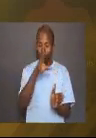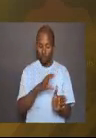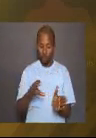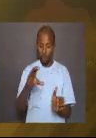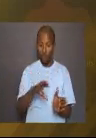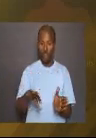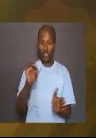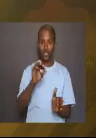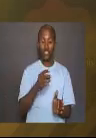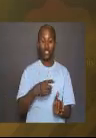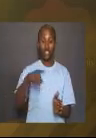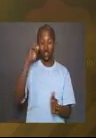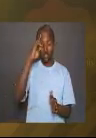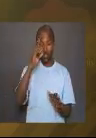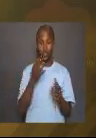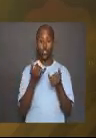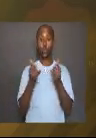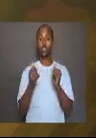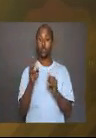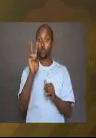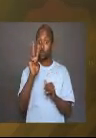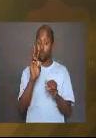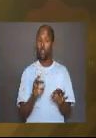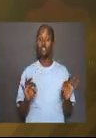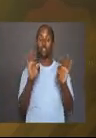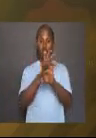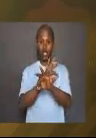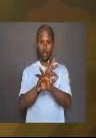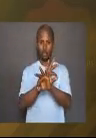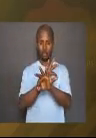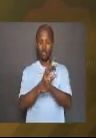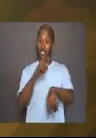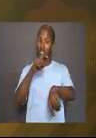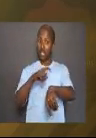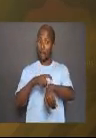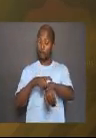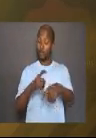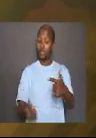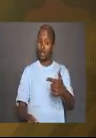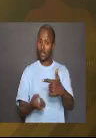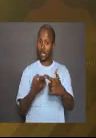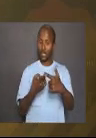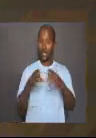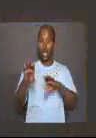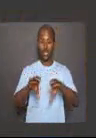derivative of the quotient of two functions. It is time for our second